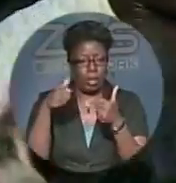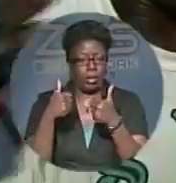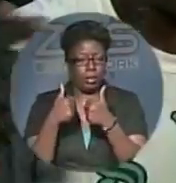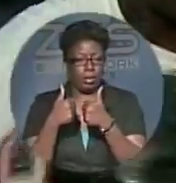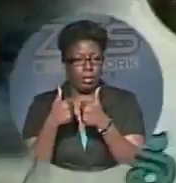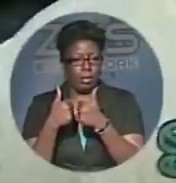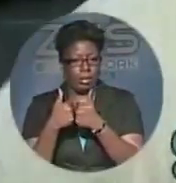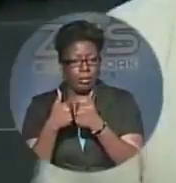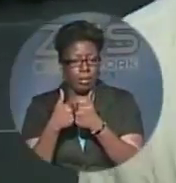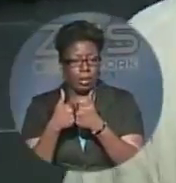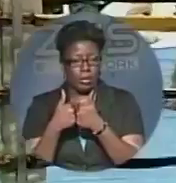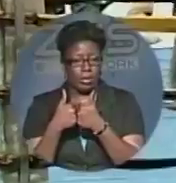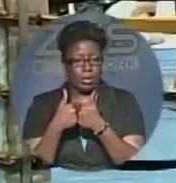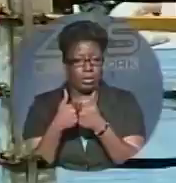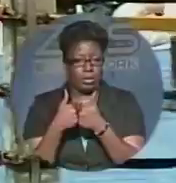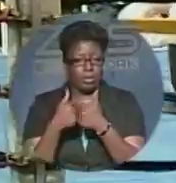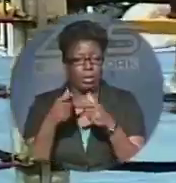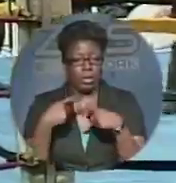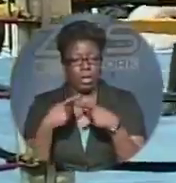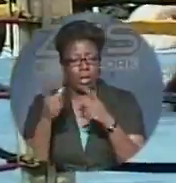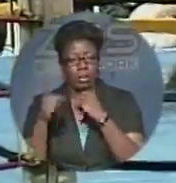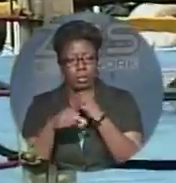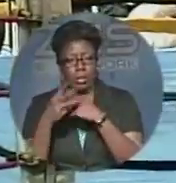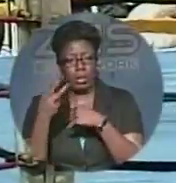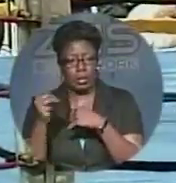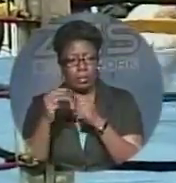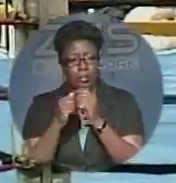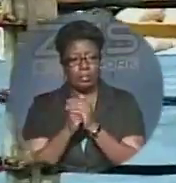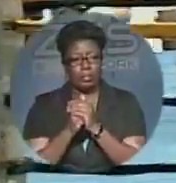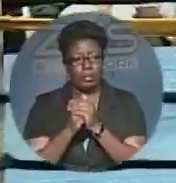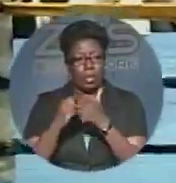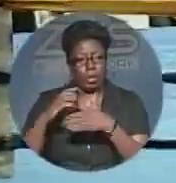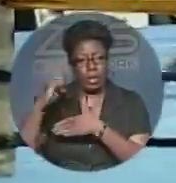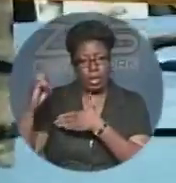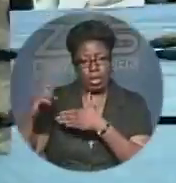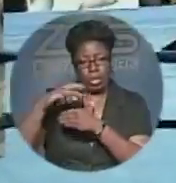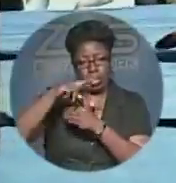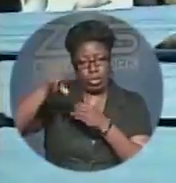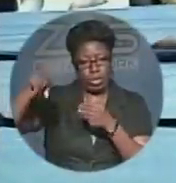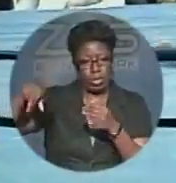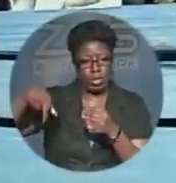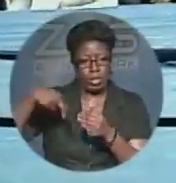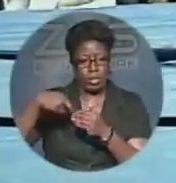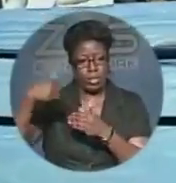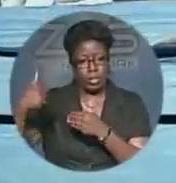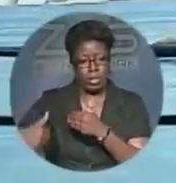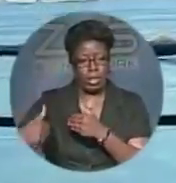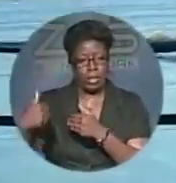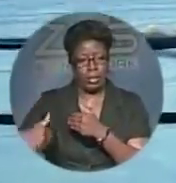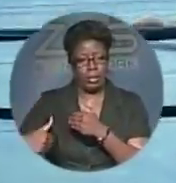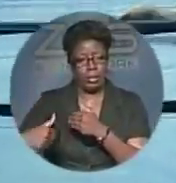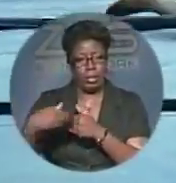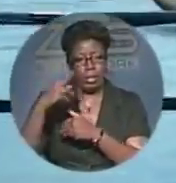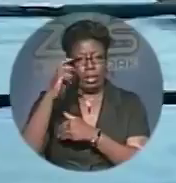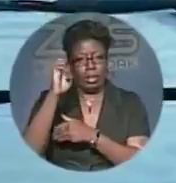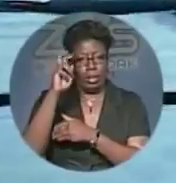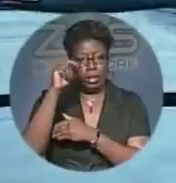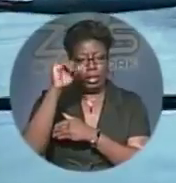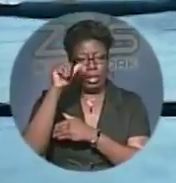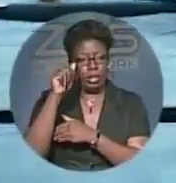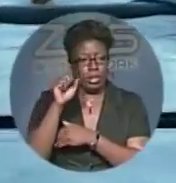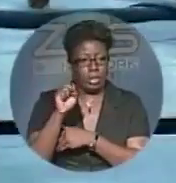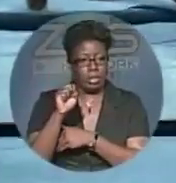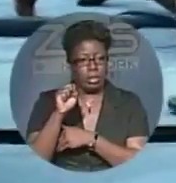the judge wanted to give the crowd more. Now, ringside watching the fight was Clement Psycho Aeneas. Aeneas was supposed to